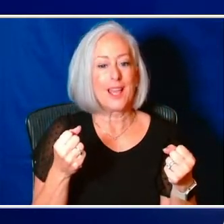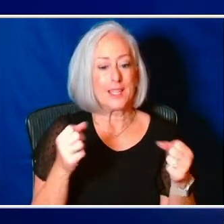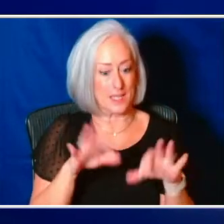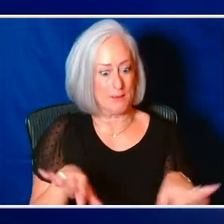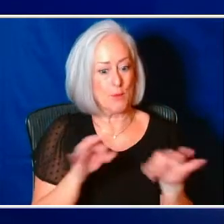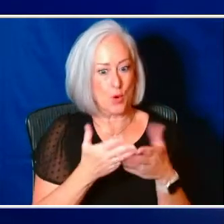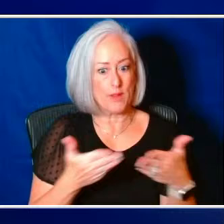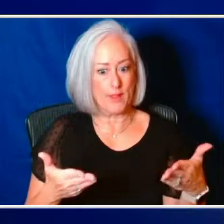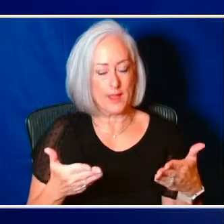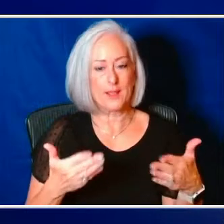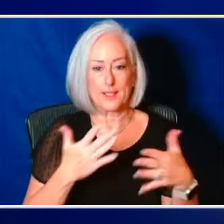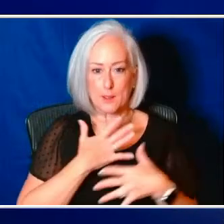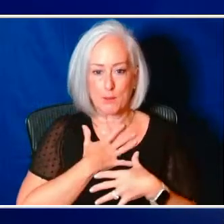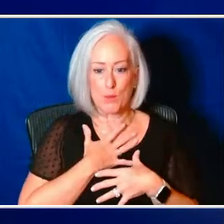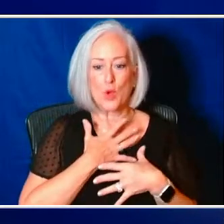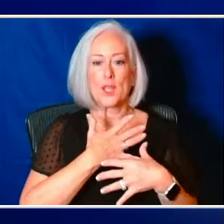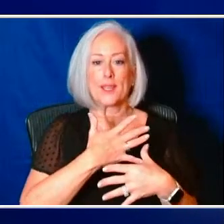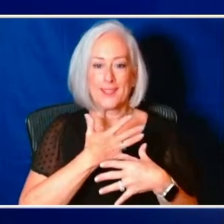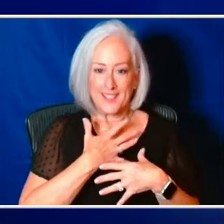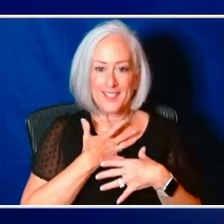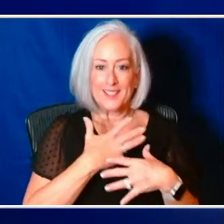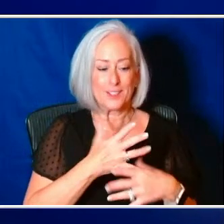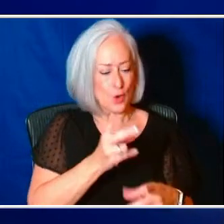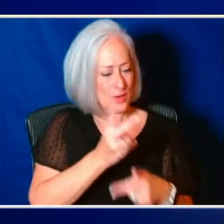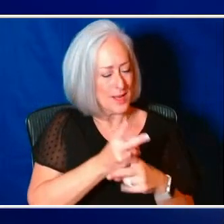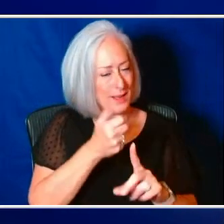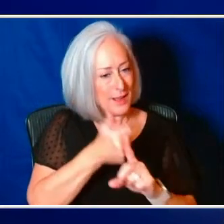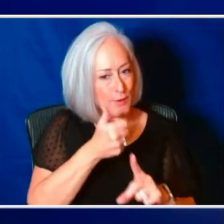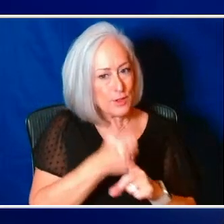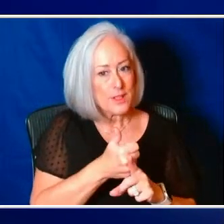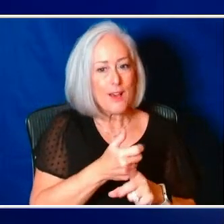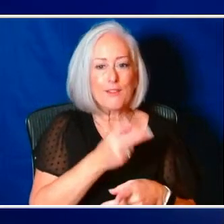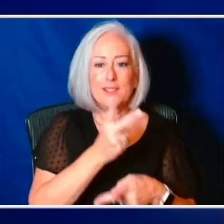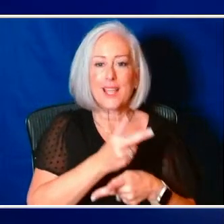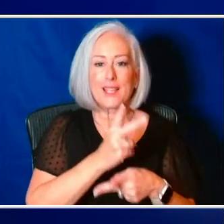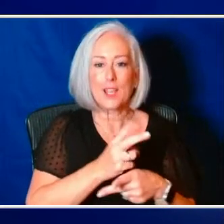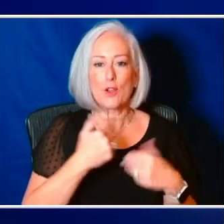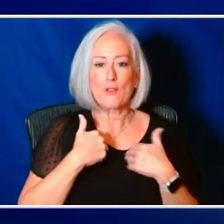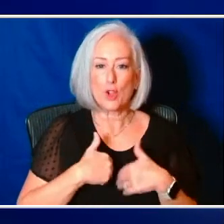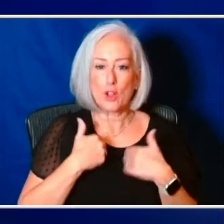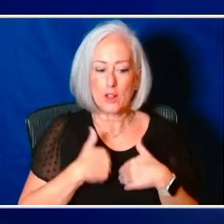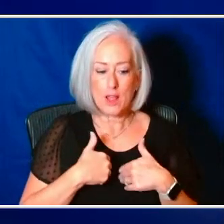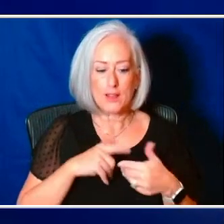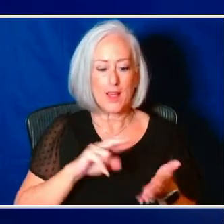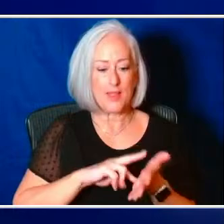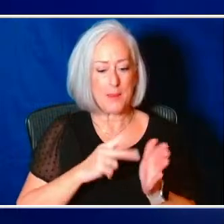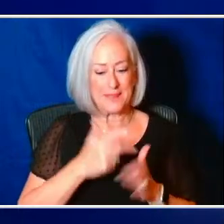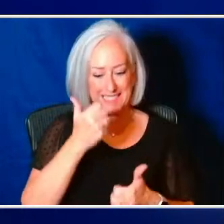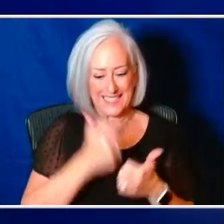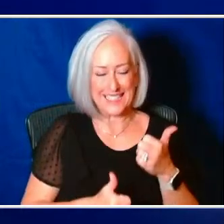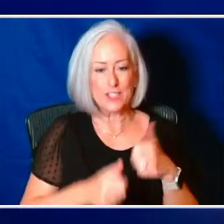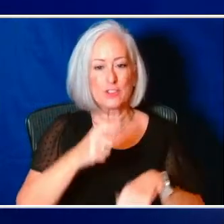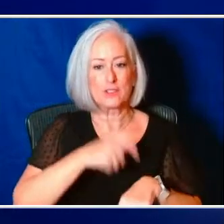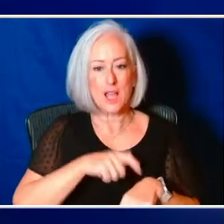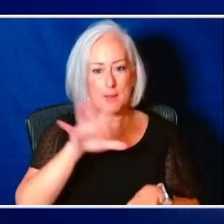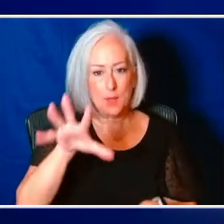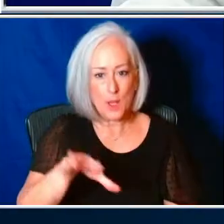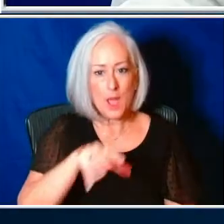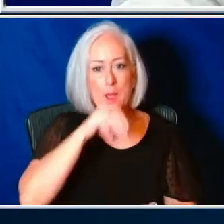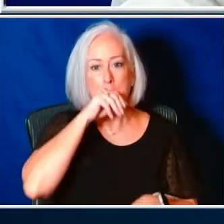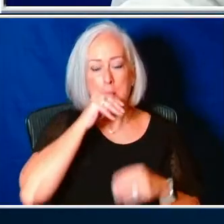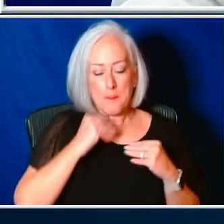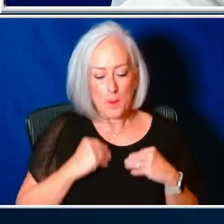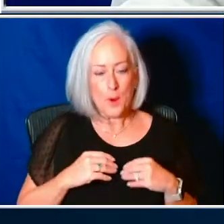care of yourself by taking care of your lungs, so that every breath you take is a good breath. Jess, back to